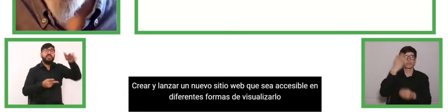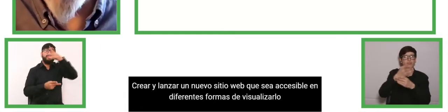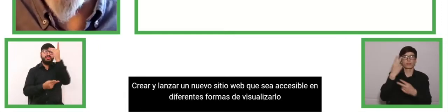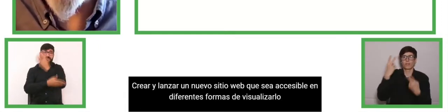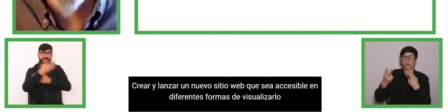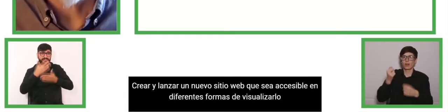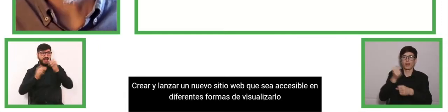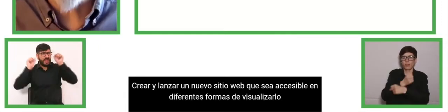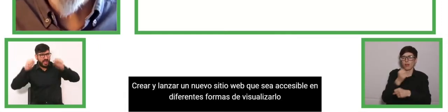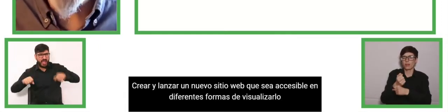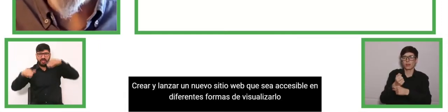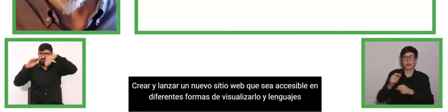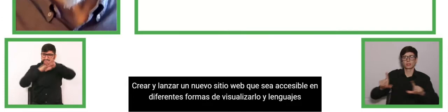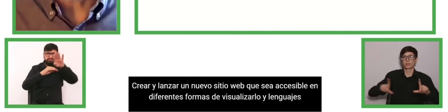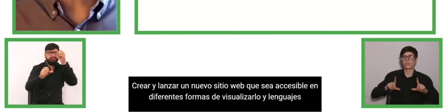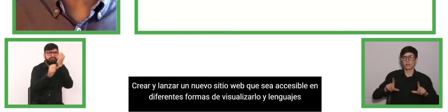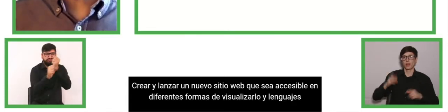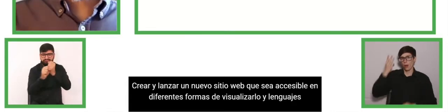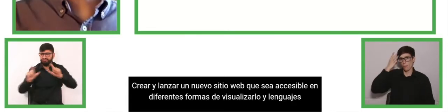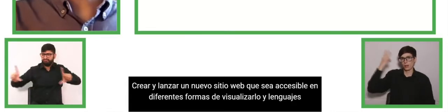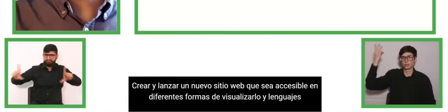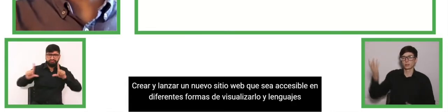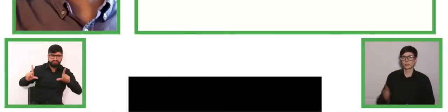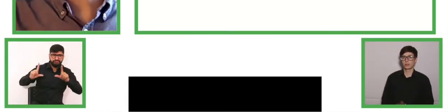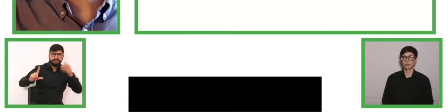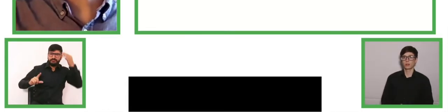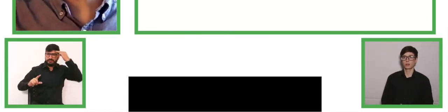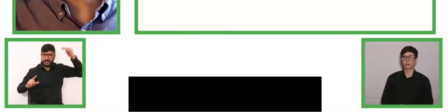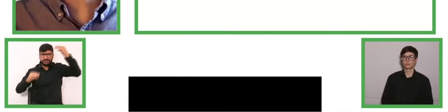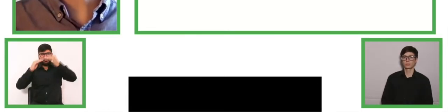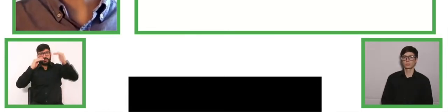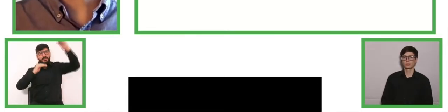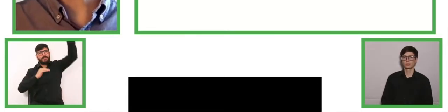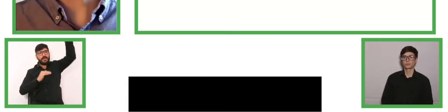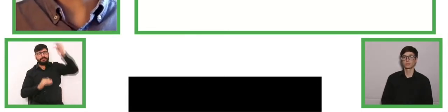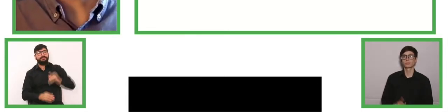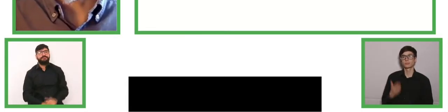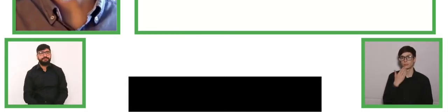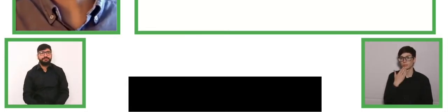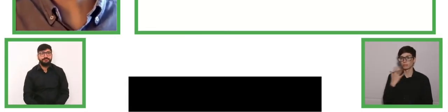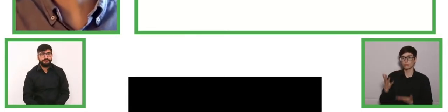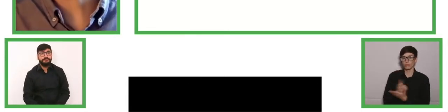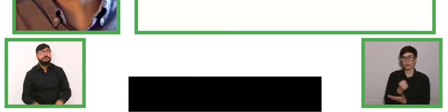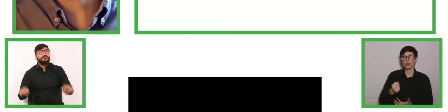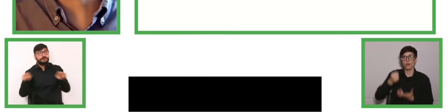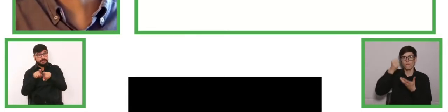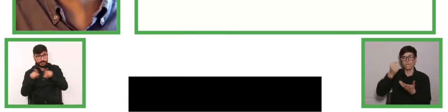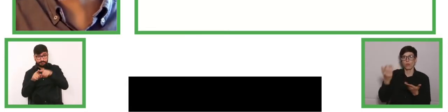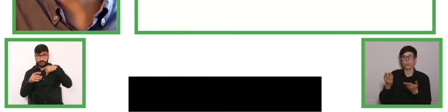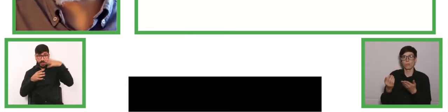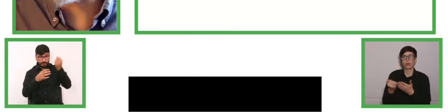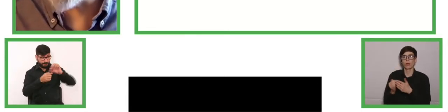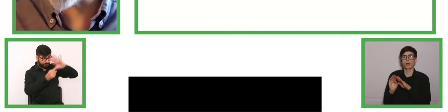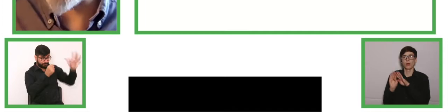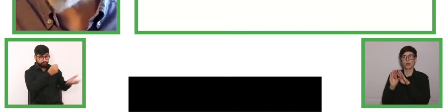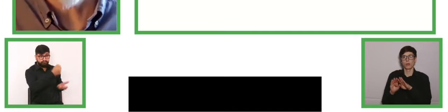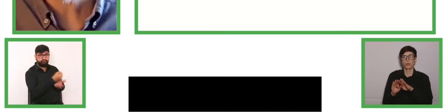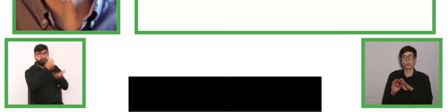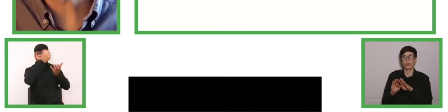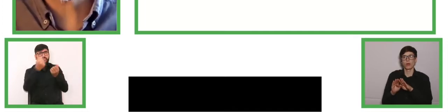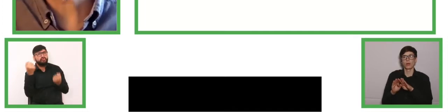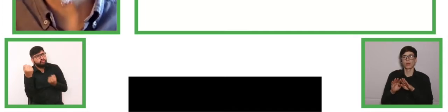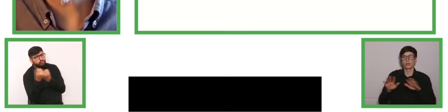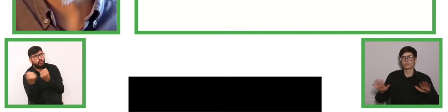American programs. Three, find matching funds to help strengthen our Latin American center in Uruguay